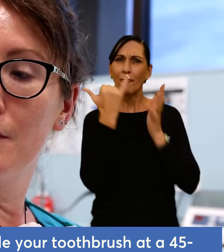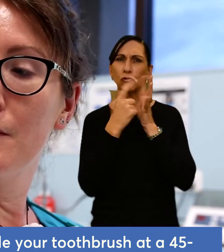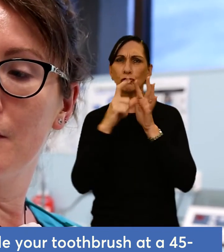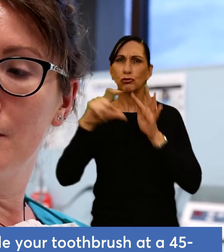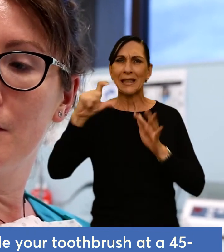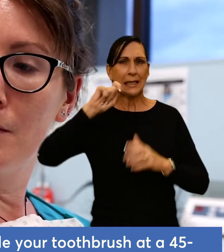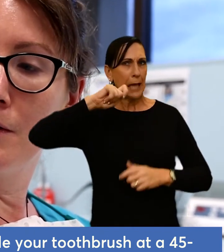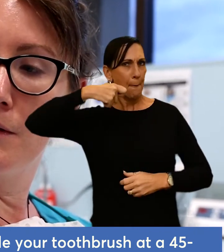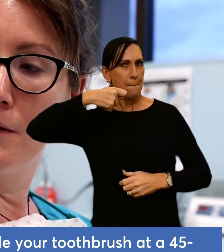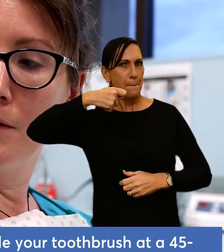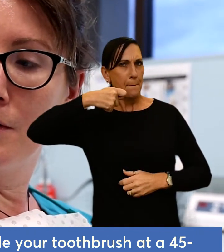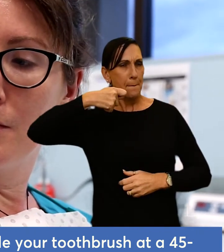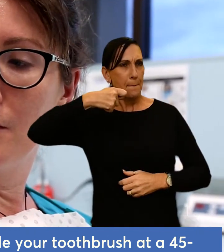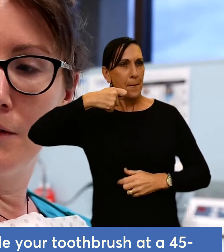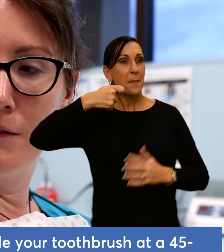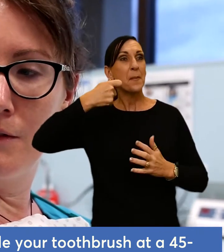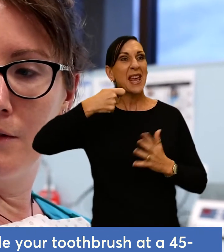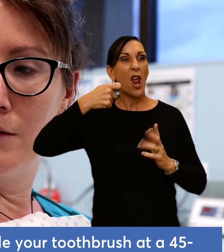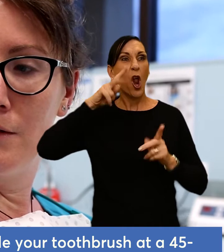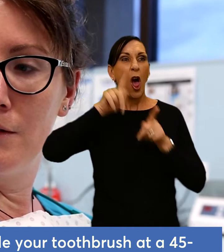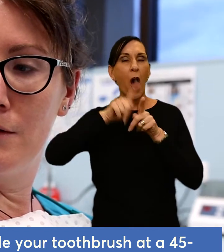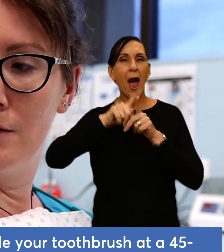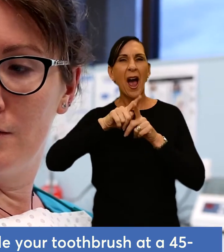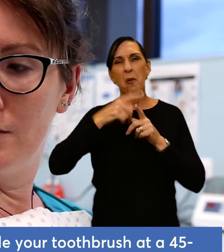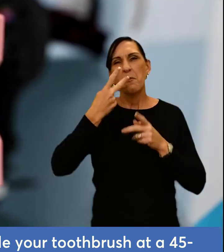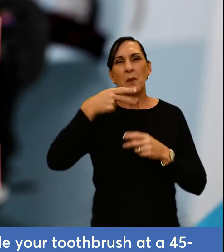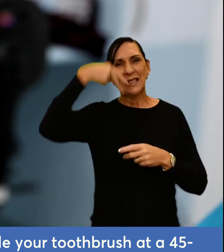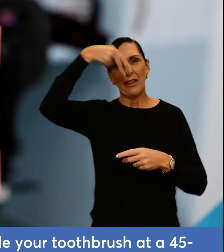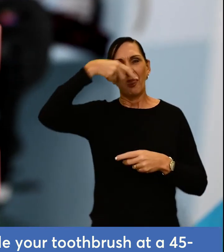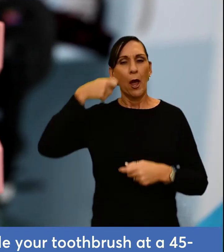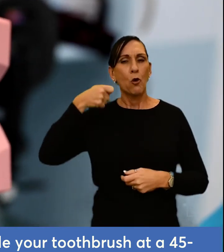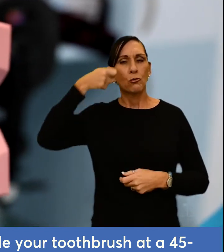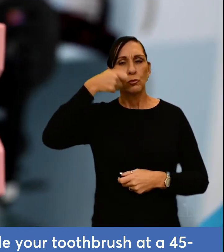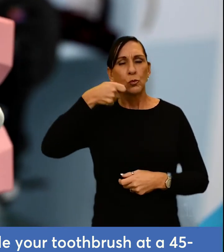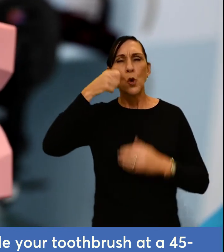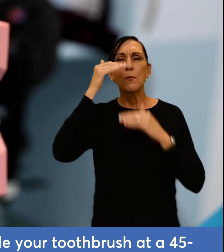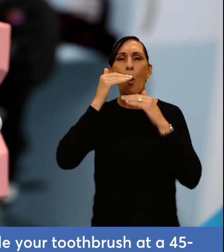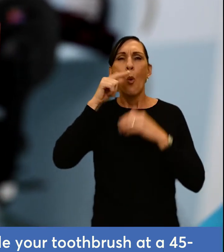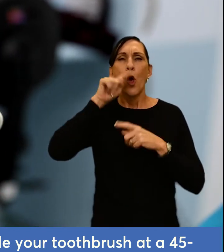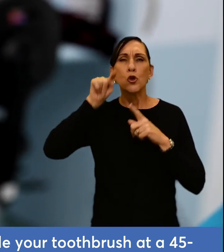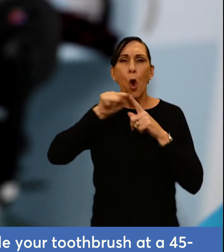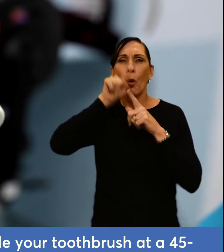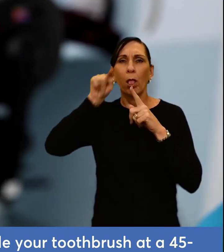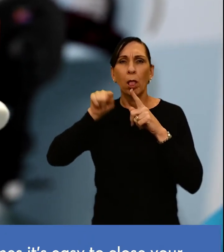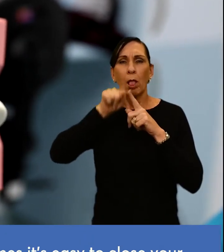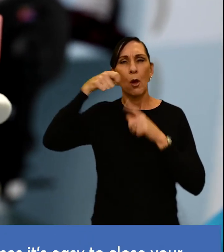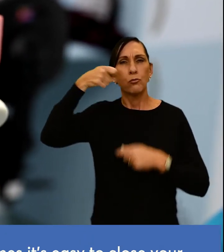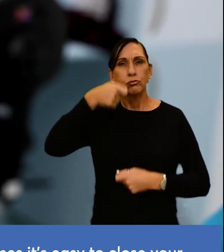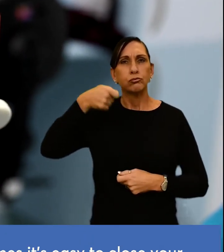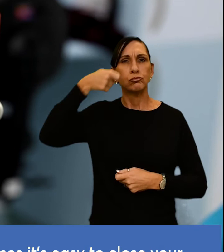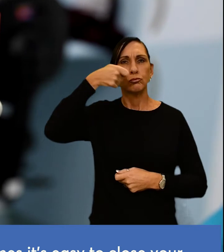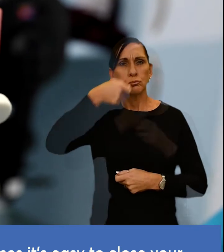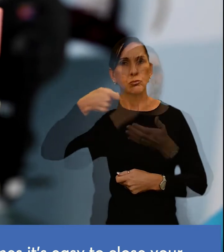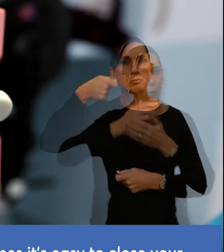45-degree angle, and then you're just going to do a couple of teeth at a time, but you're doing small circles.